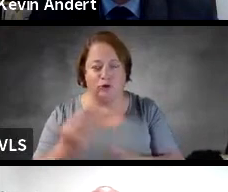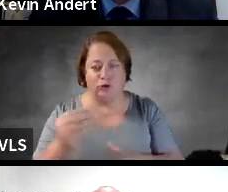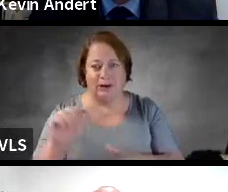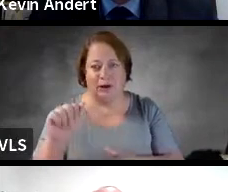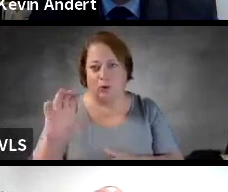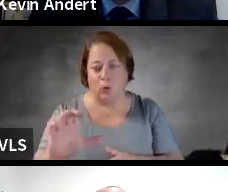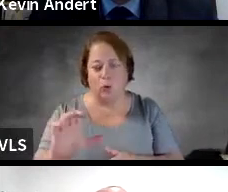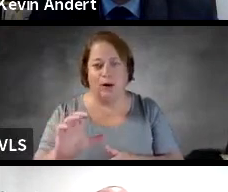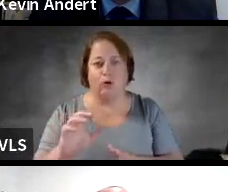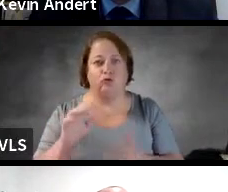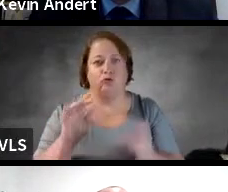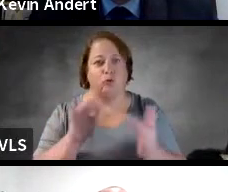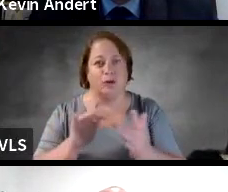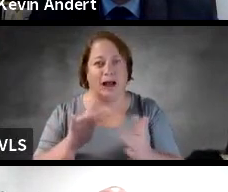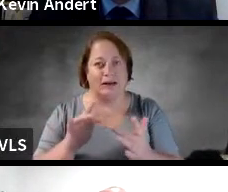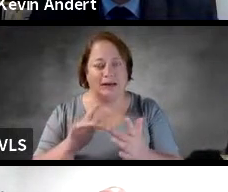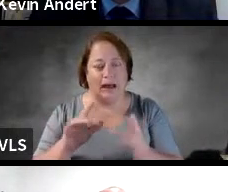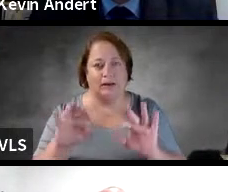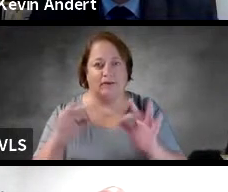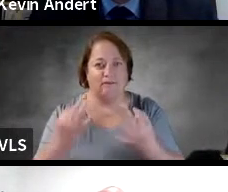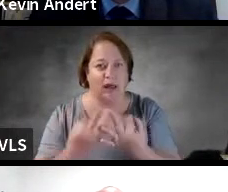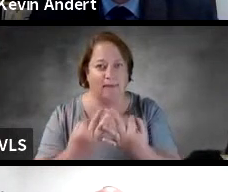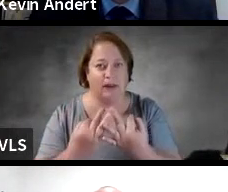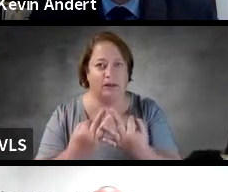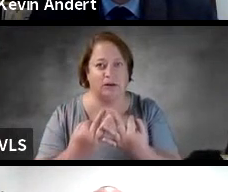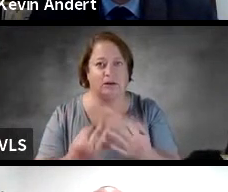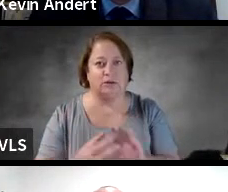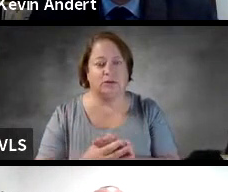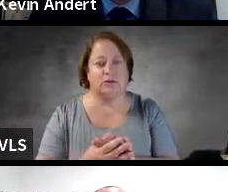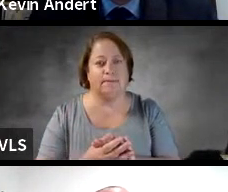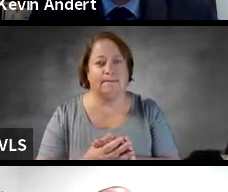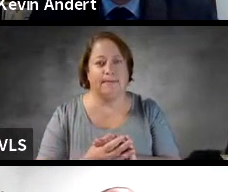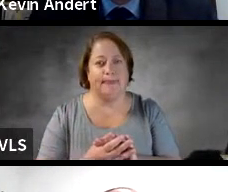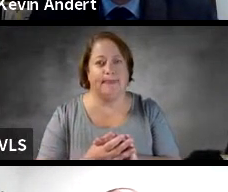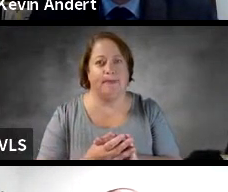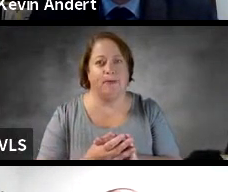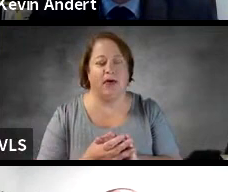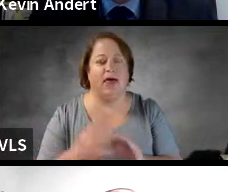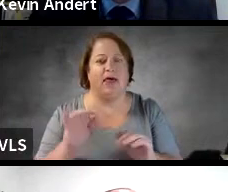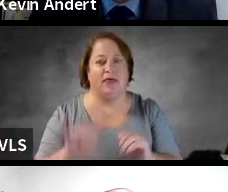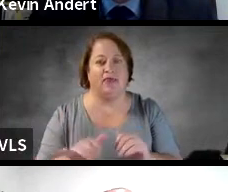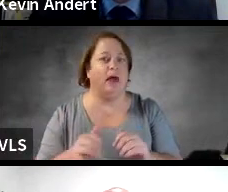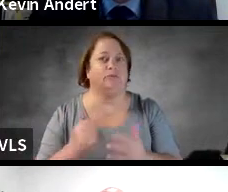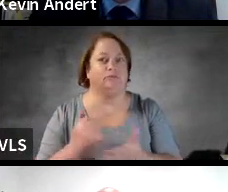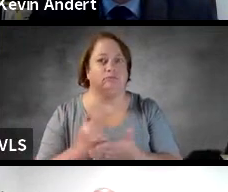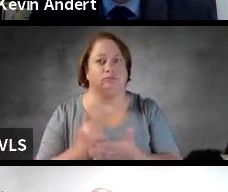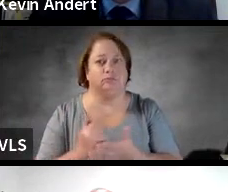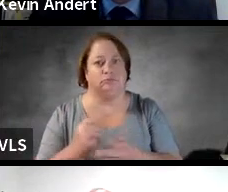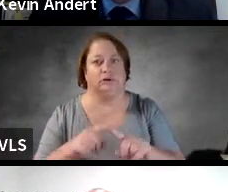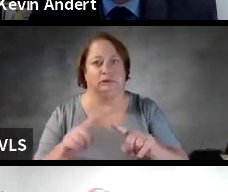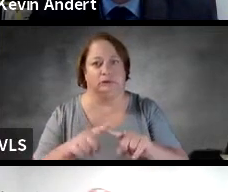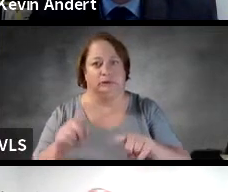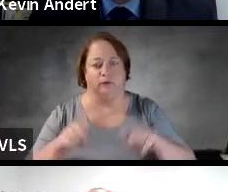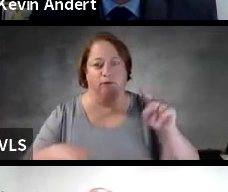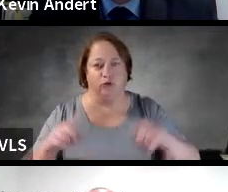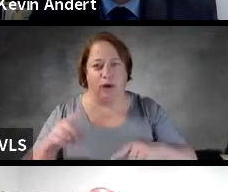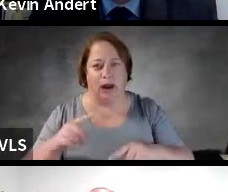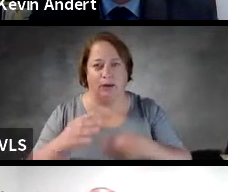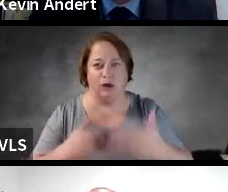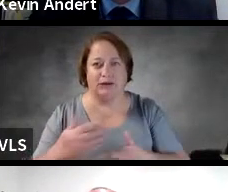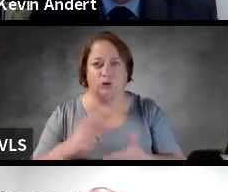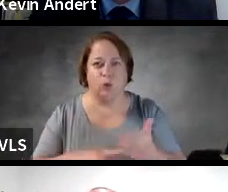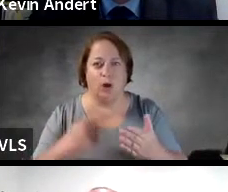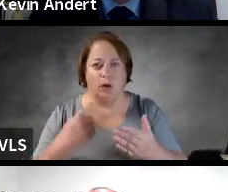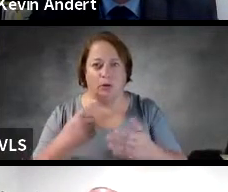to get us in contact of families. That kind of vetted the multiple processes that we were using, just what worked really well